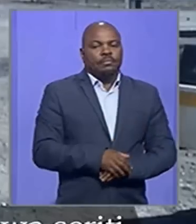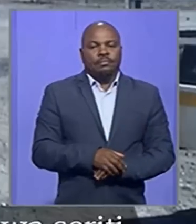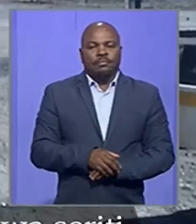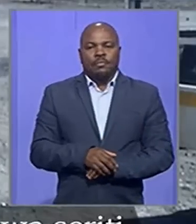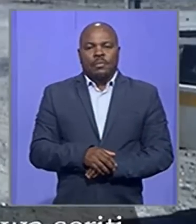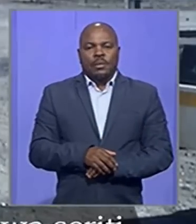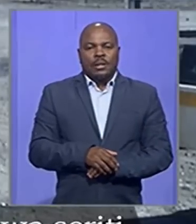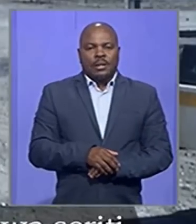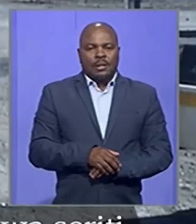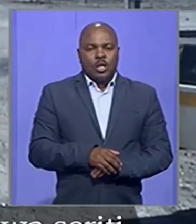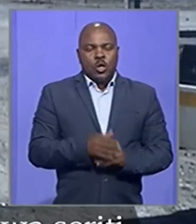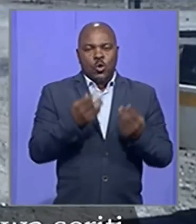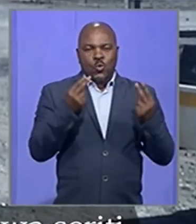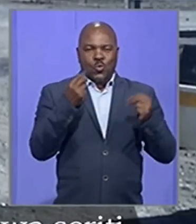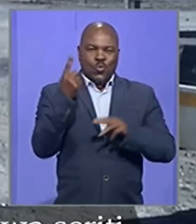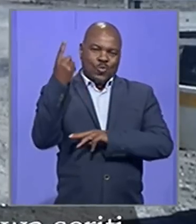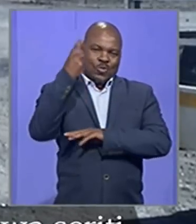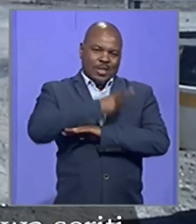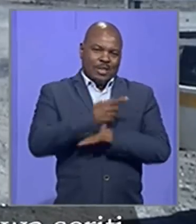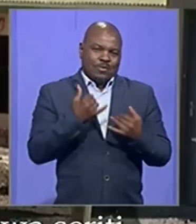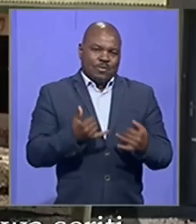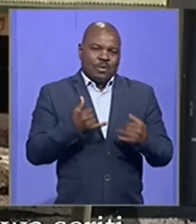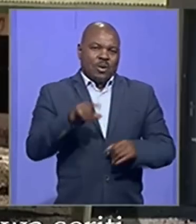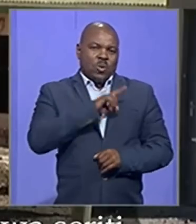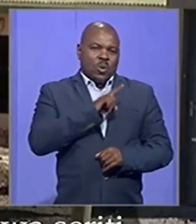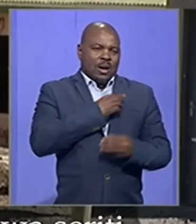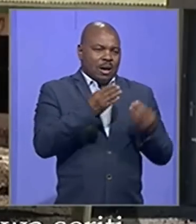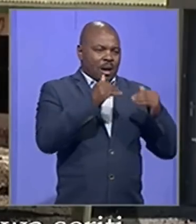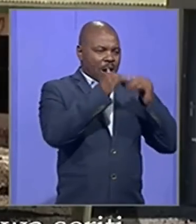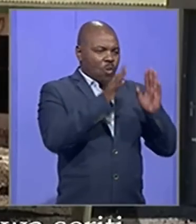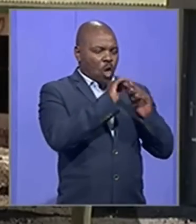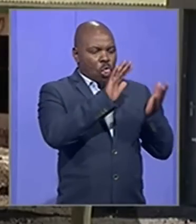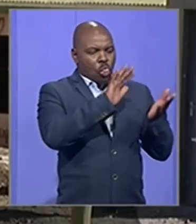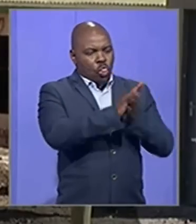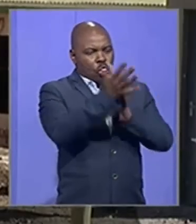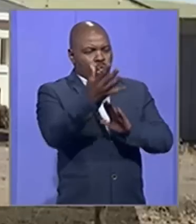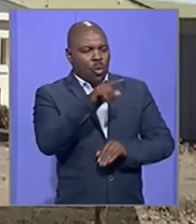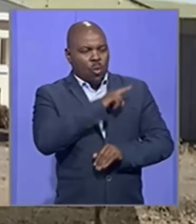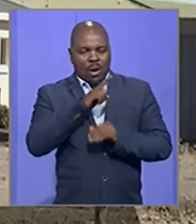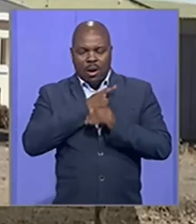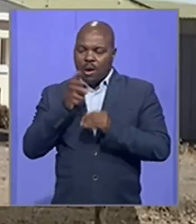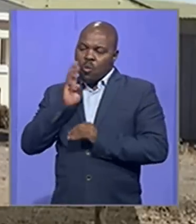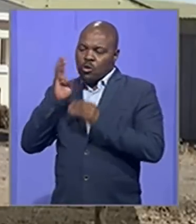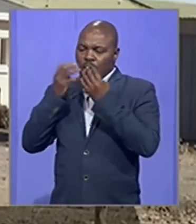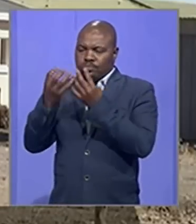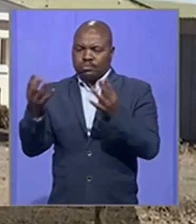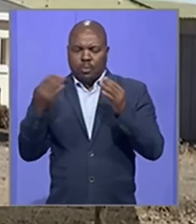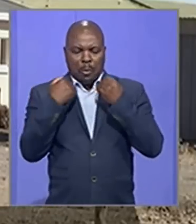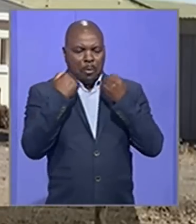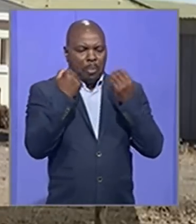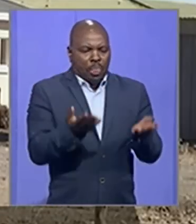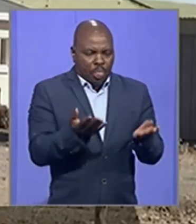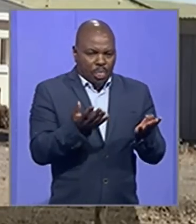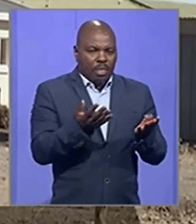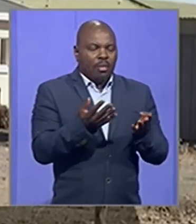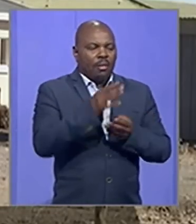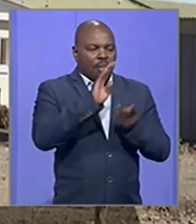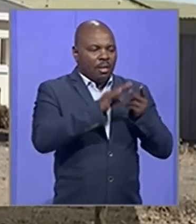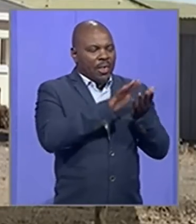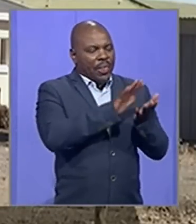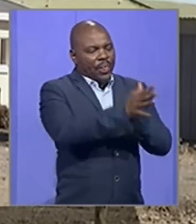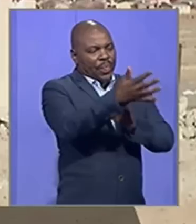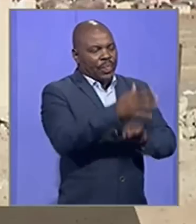Ke letšatši le leso go batšwa setlhabelo bao ba lahlegetšego ke dintlo morago ga go phatloga ga letamo la moepo la Jagersfontein.